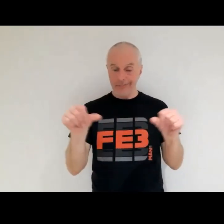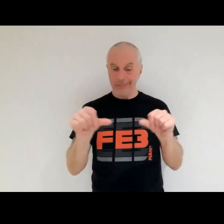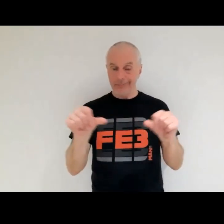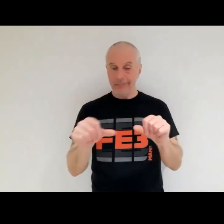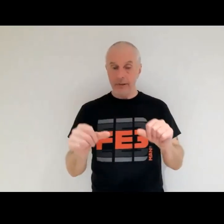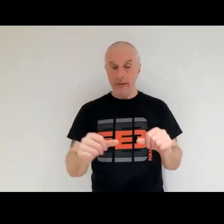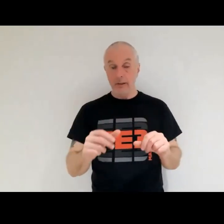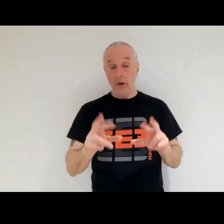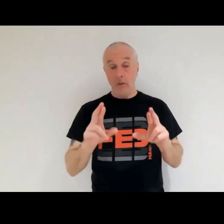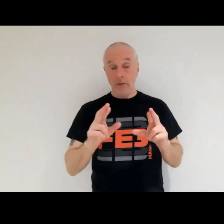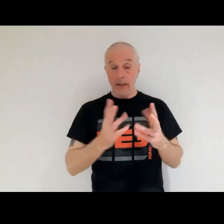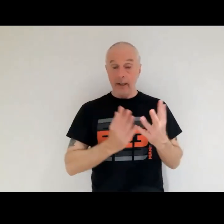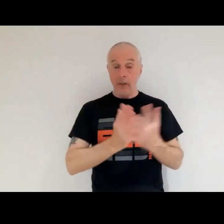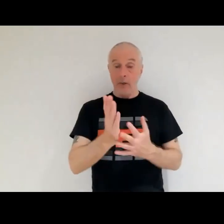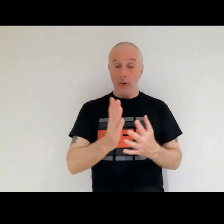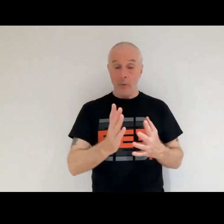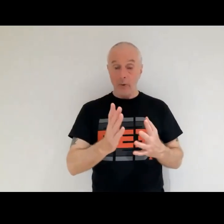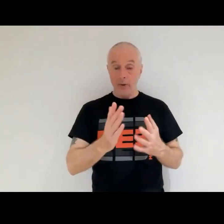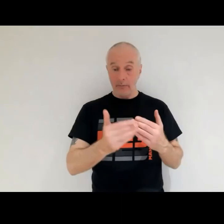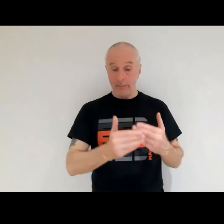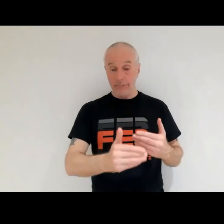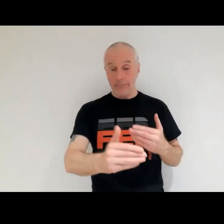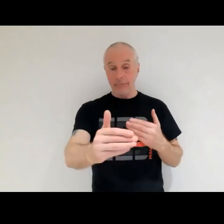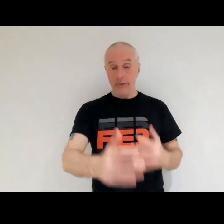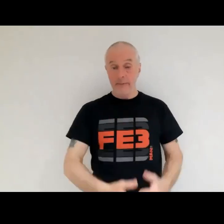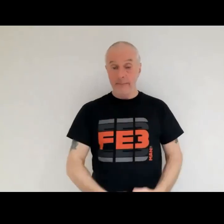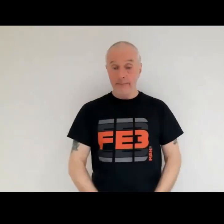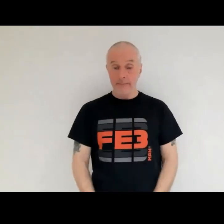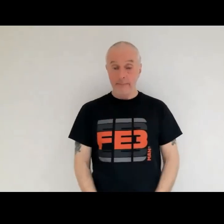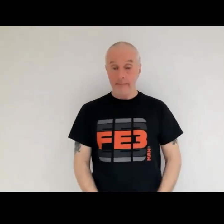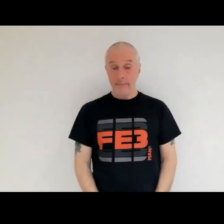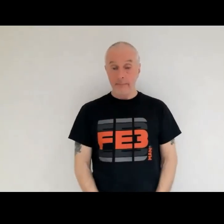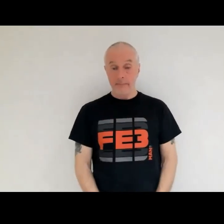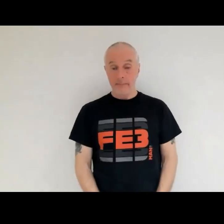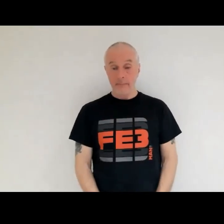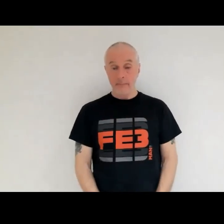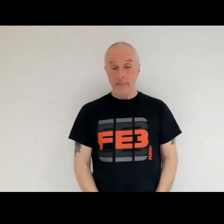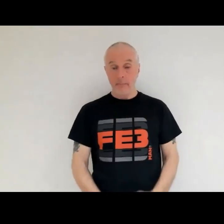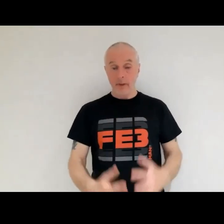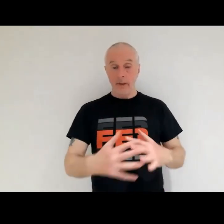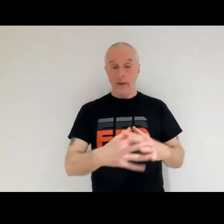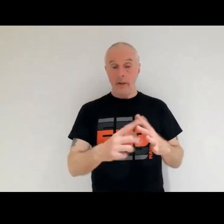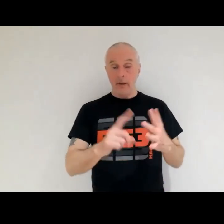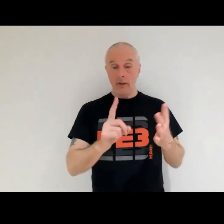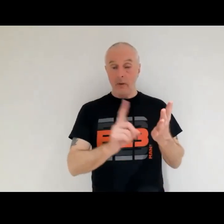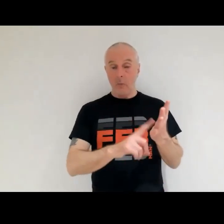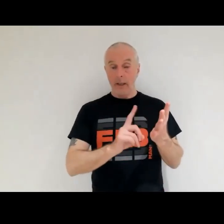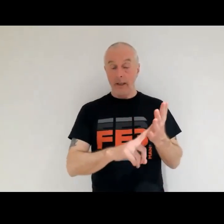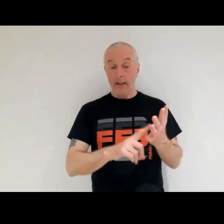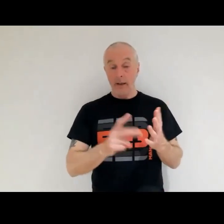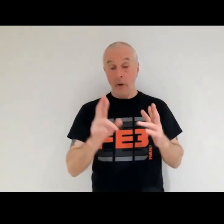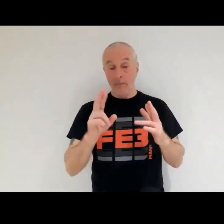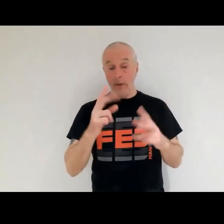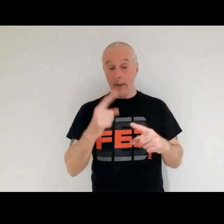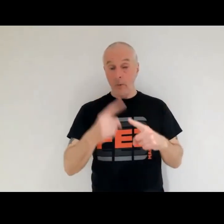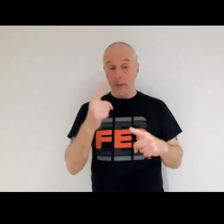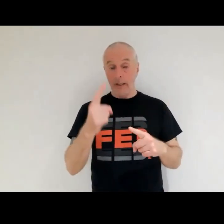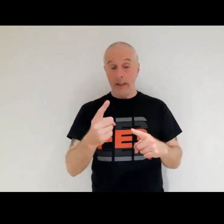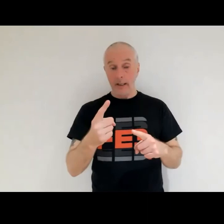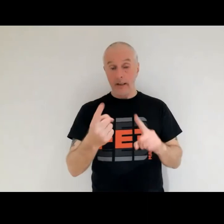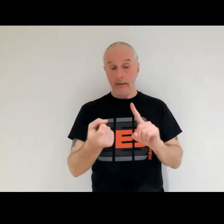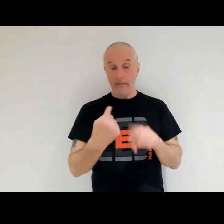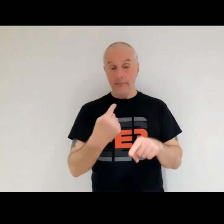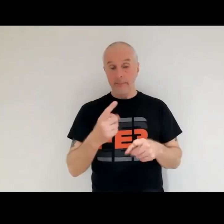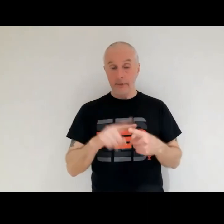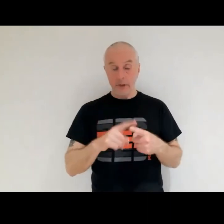we can get through all the questions that have been posed, Tommy. And that starts with a follow-up from Will, and hopefully this is a nice quick one. Regarding the trial